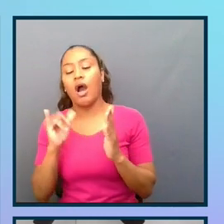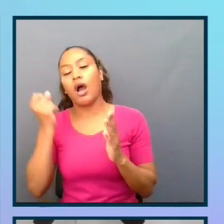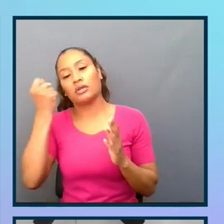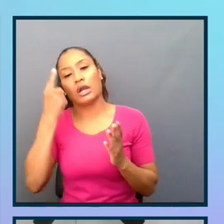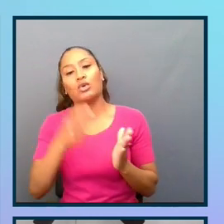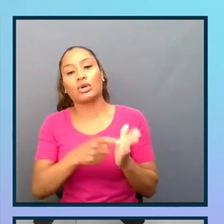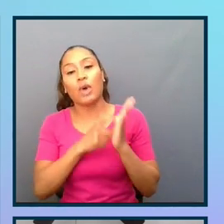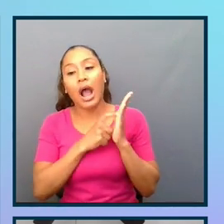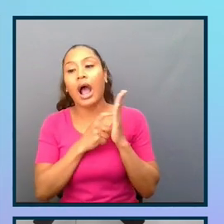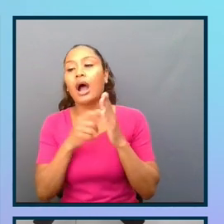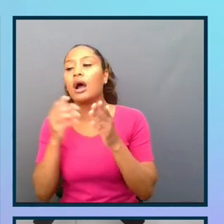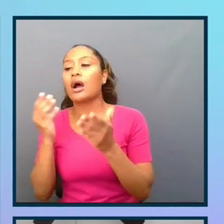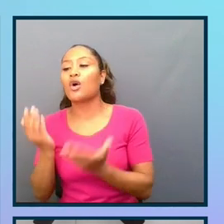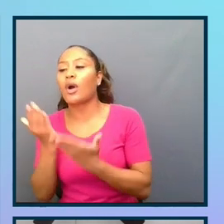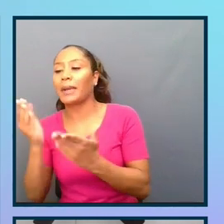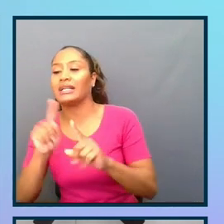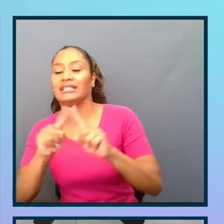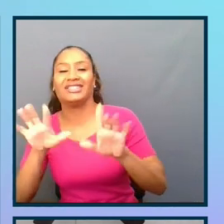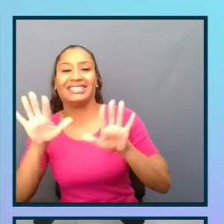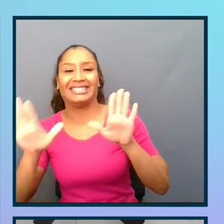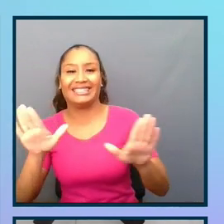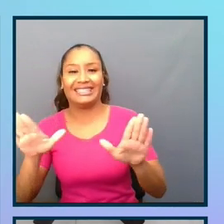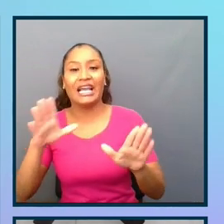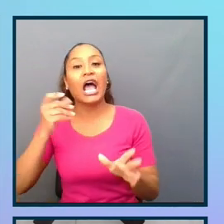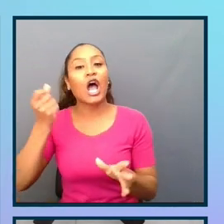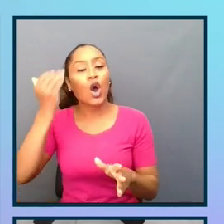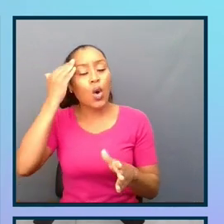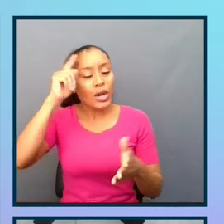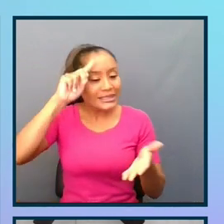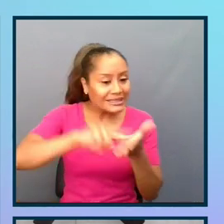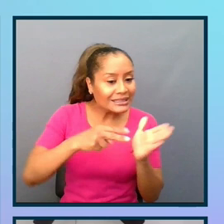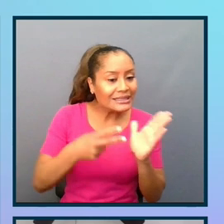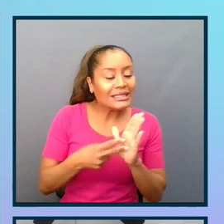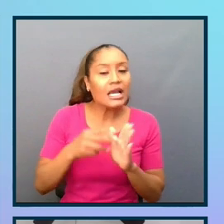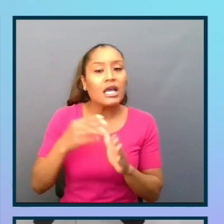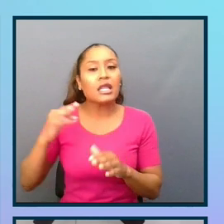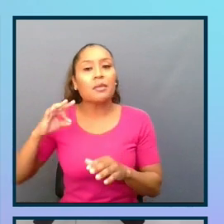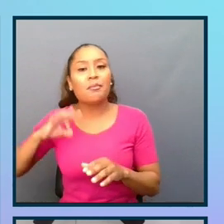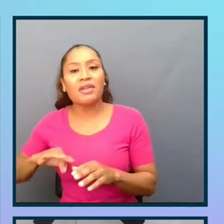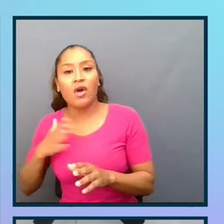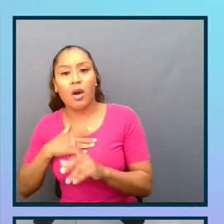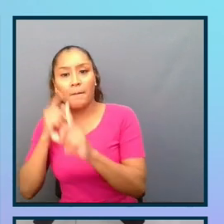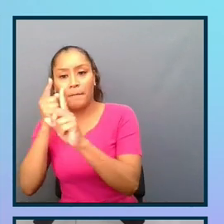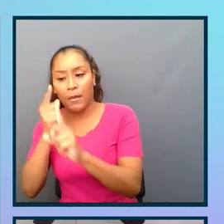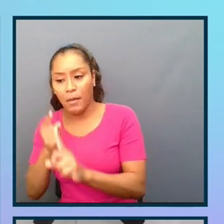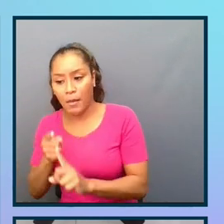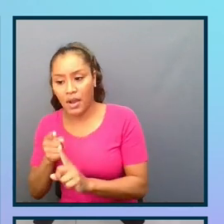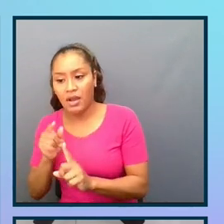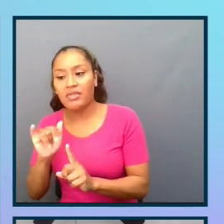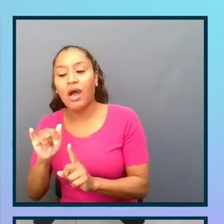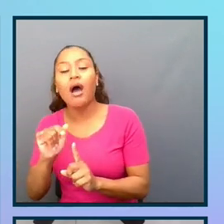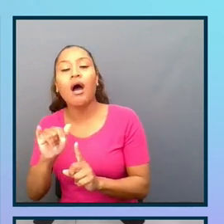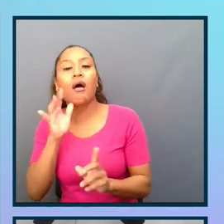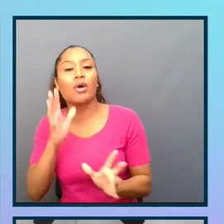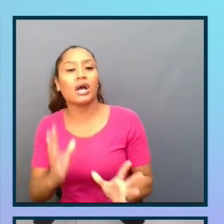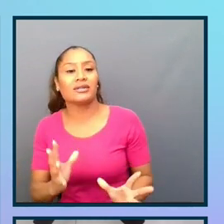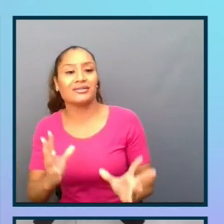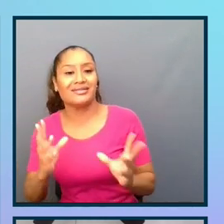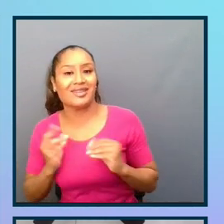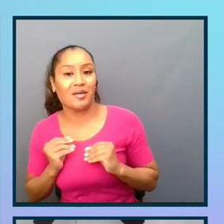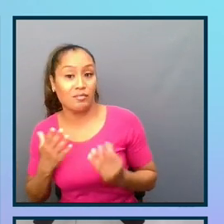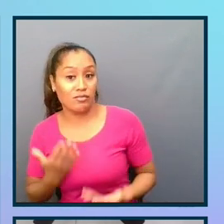recommendation, but also learn the intent and benefits behind many of our points, which often leads to adopting many of our